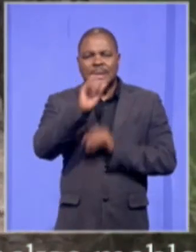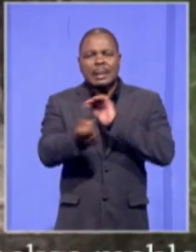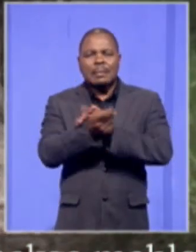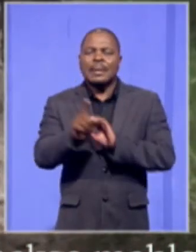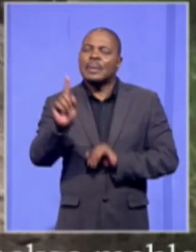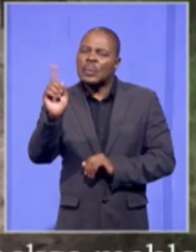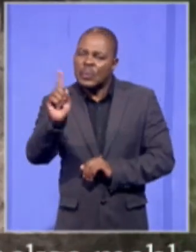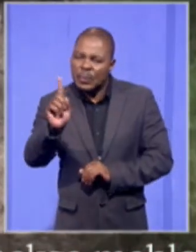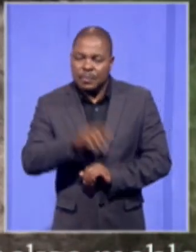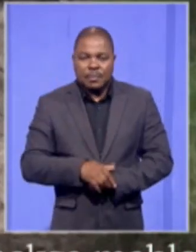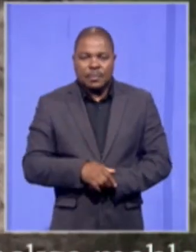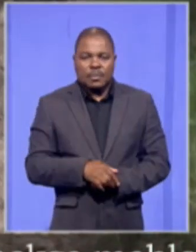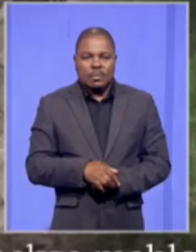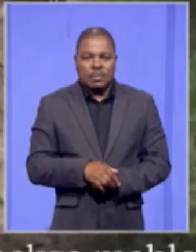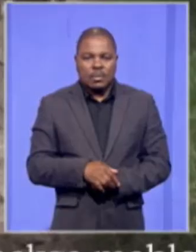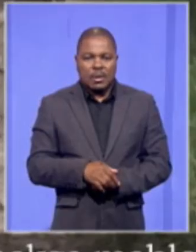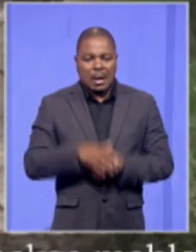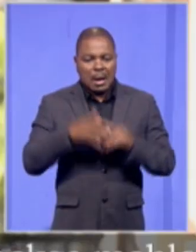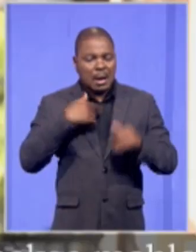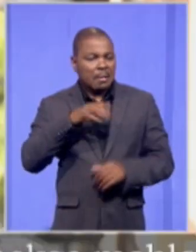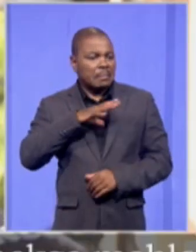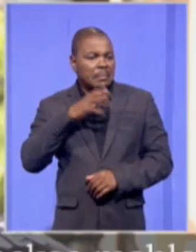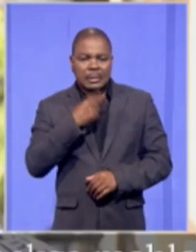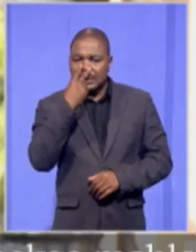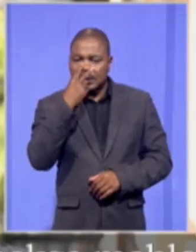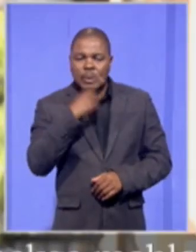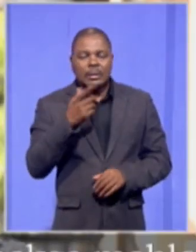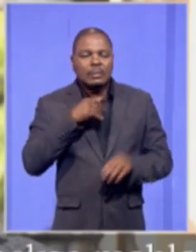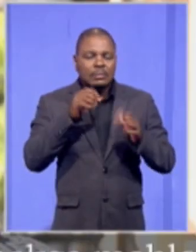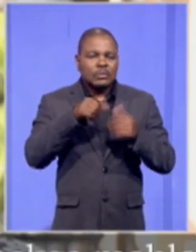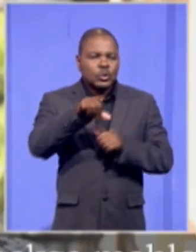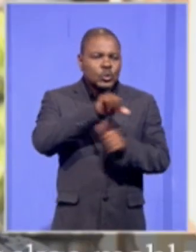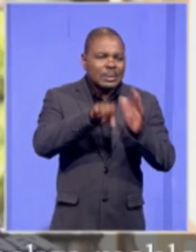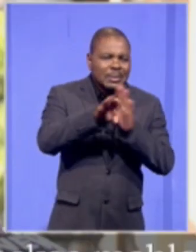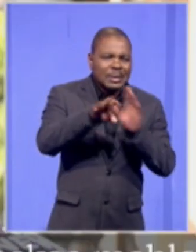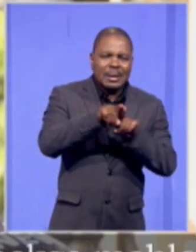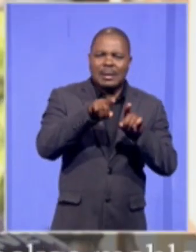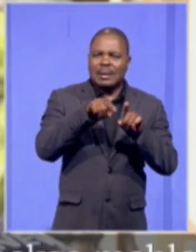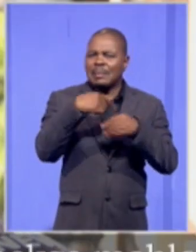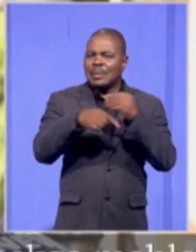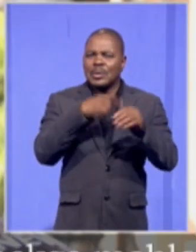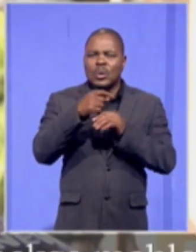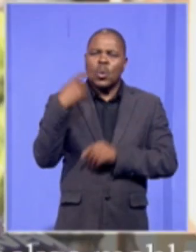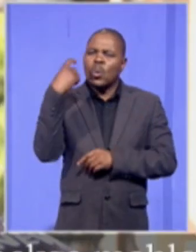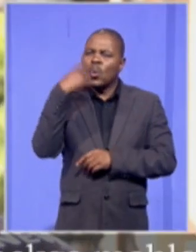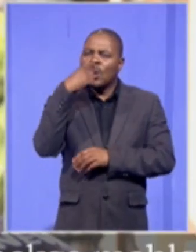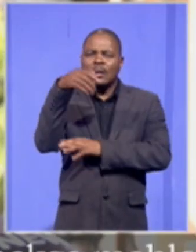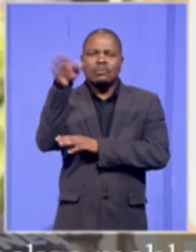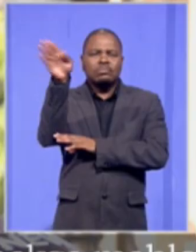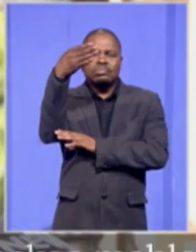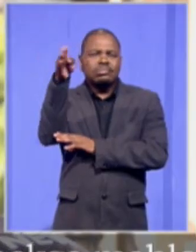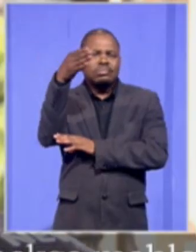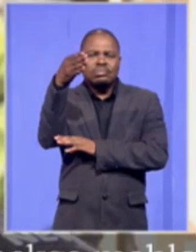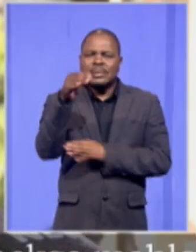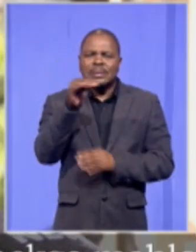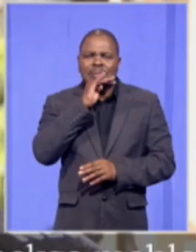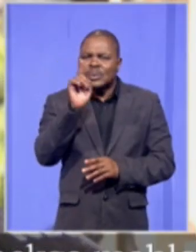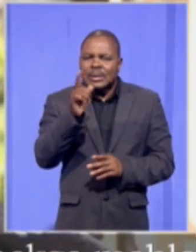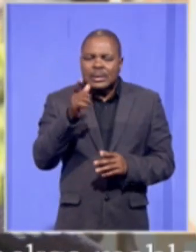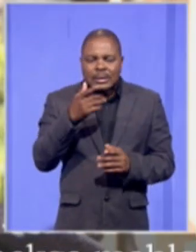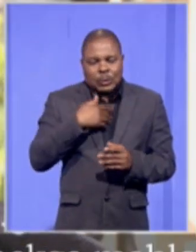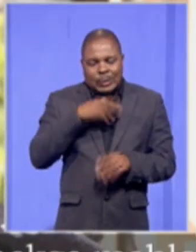what we have seen is what we saw in social media in terms of white flags. We don't know whether is that the conclusion. That's why we want